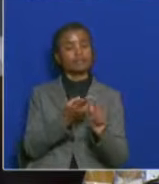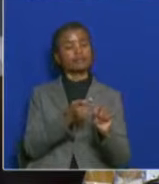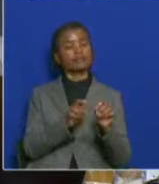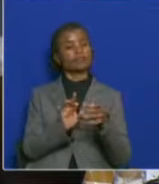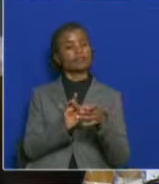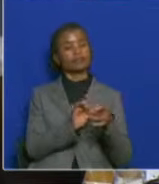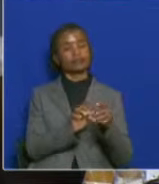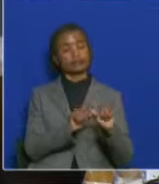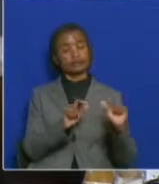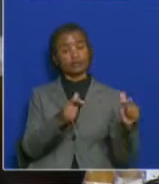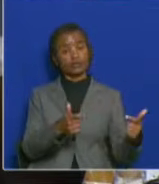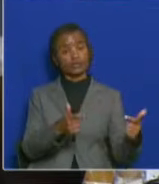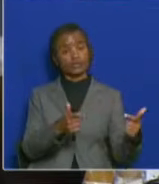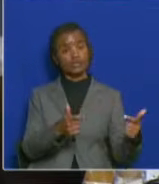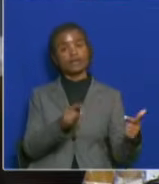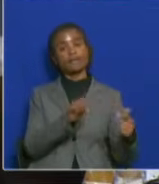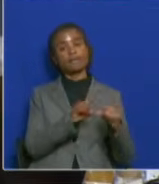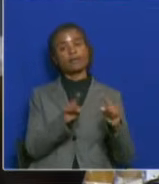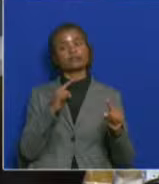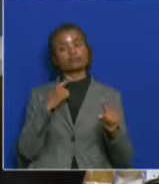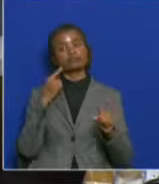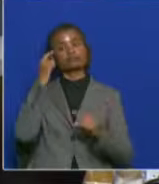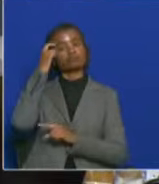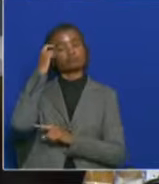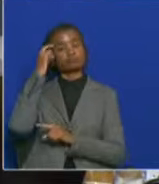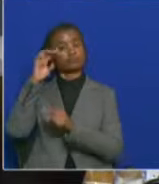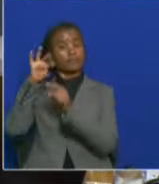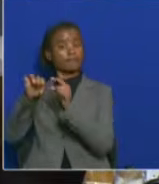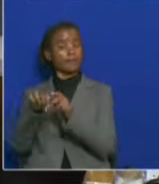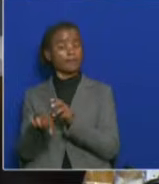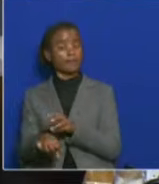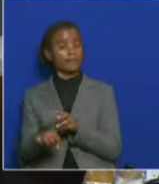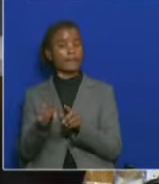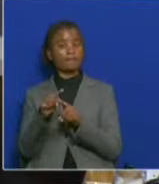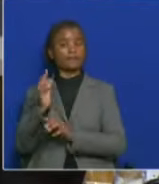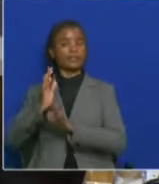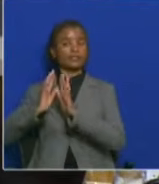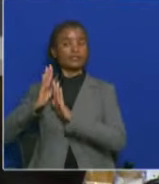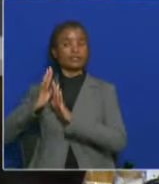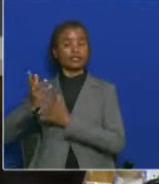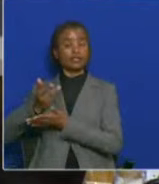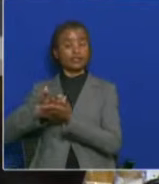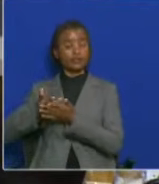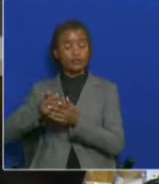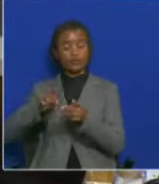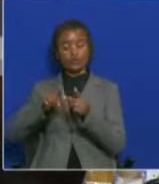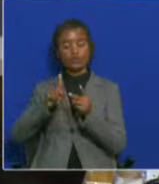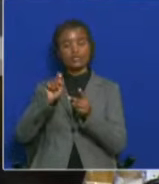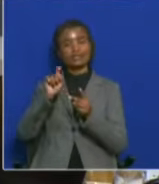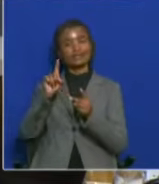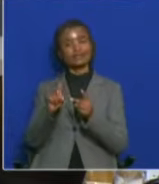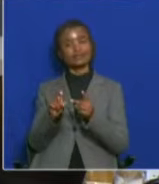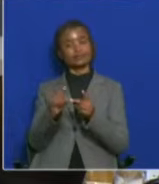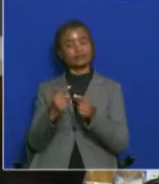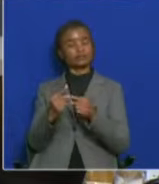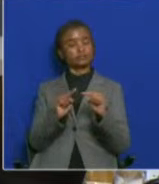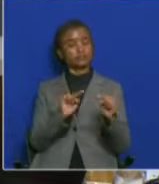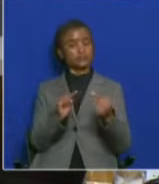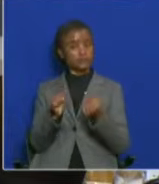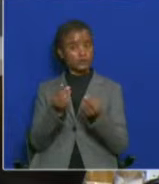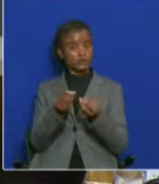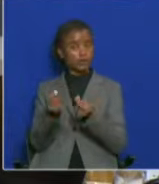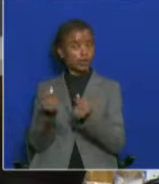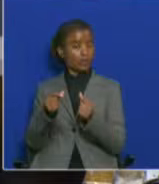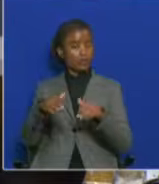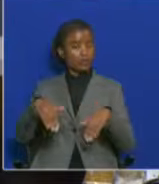drawn solely from historical regulatory engagement, unresolved tax disputes, media reporting, industry advocacy,